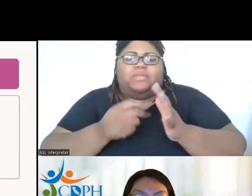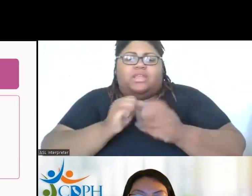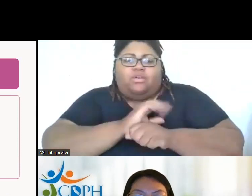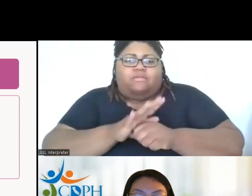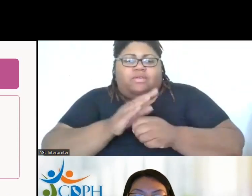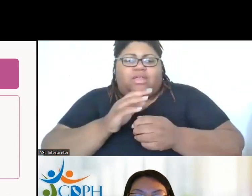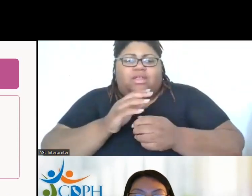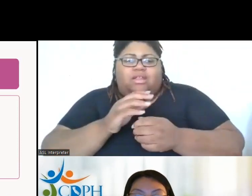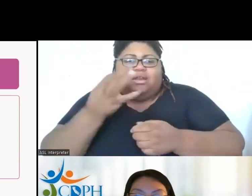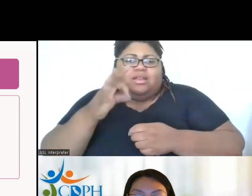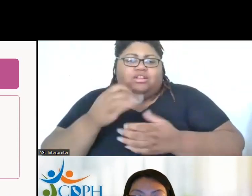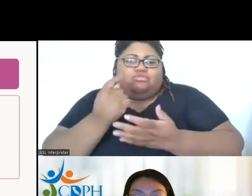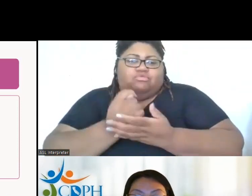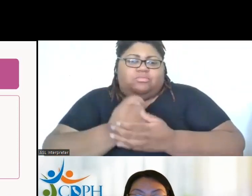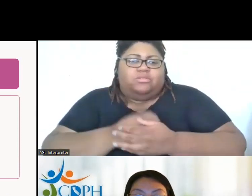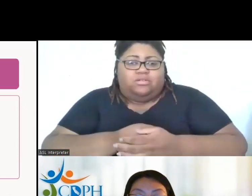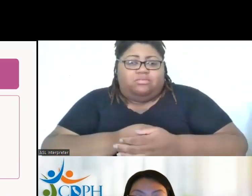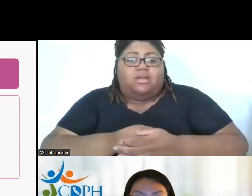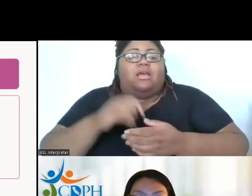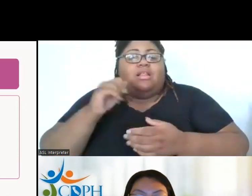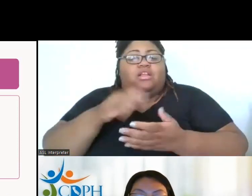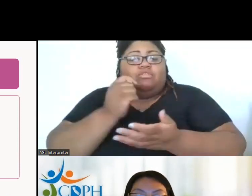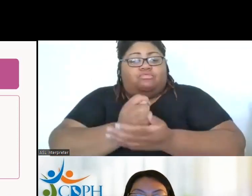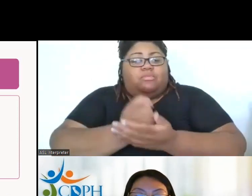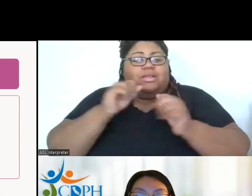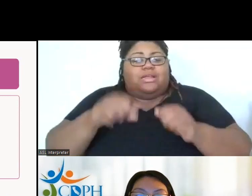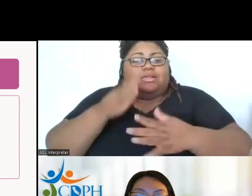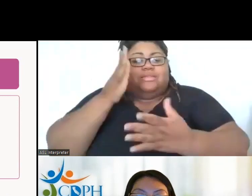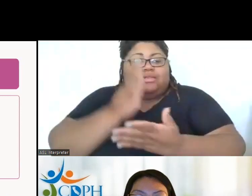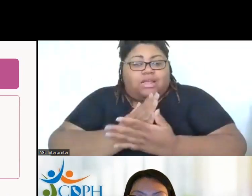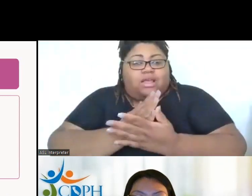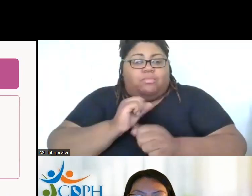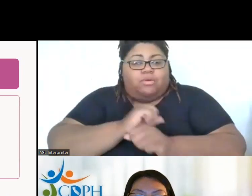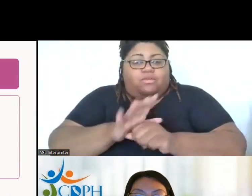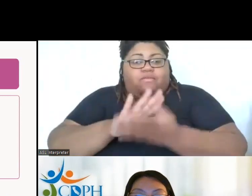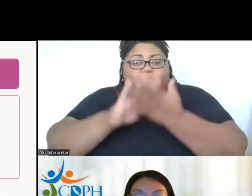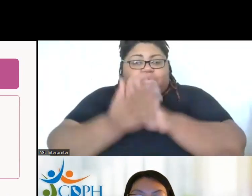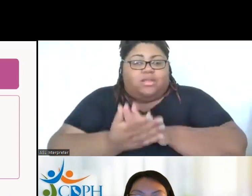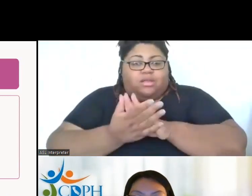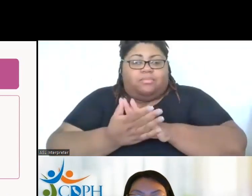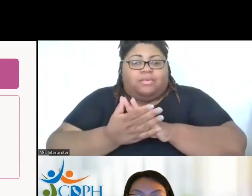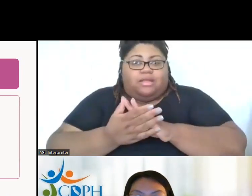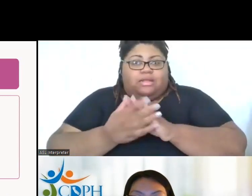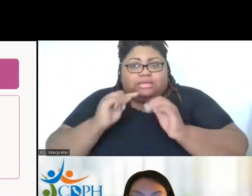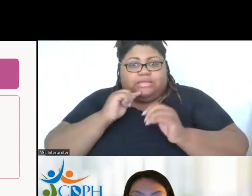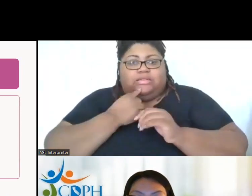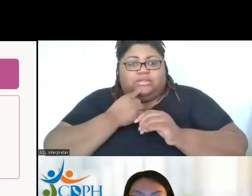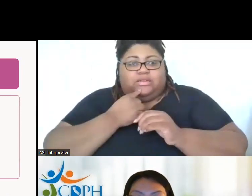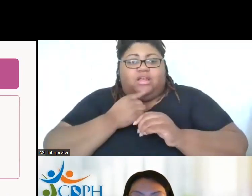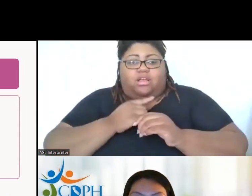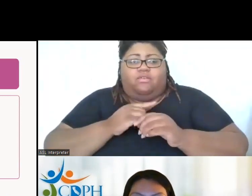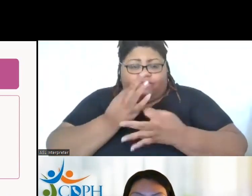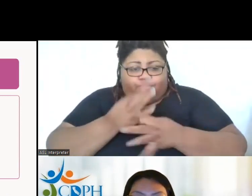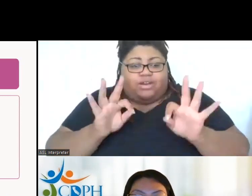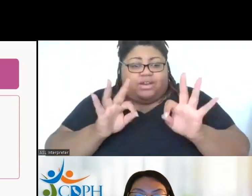COVID-19 treatments are meds that can stop COVID from getting serious. They're free, widely available, and highly effective, even against the